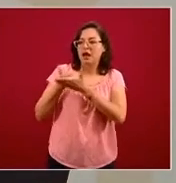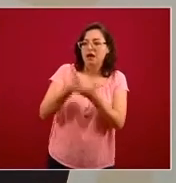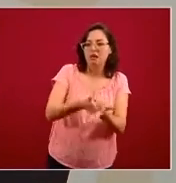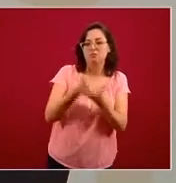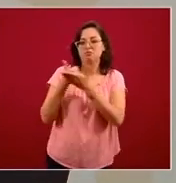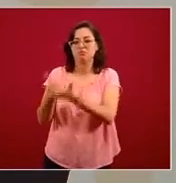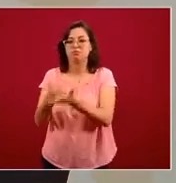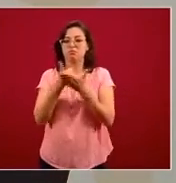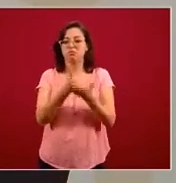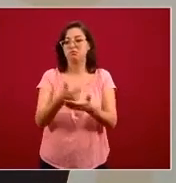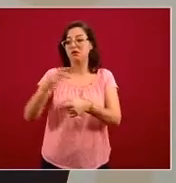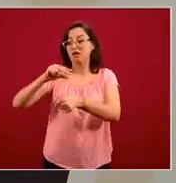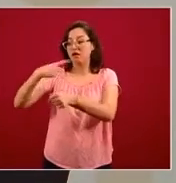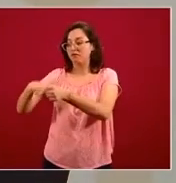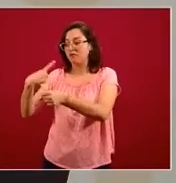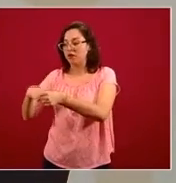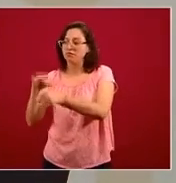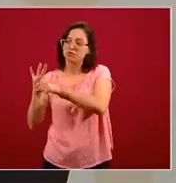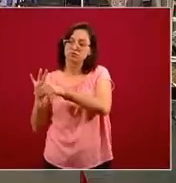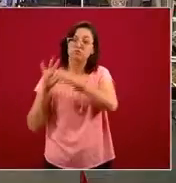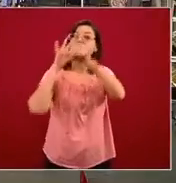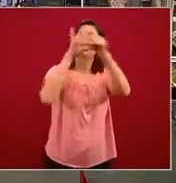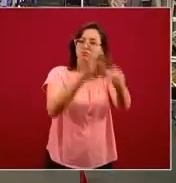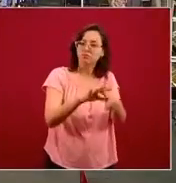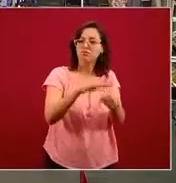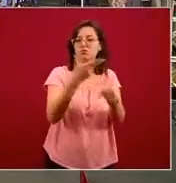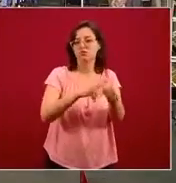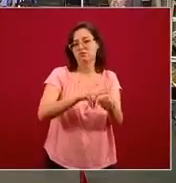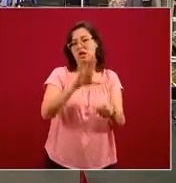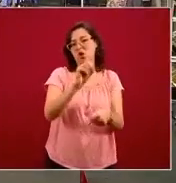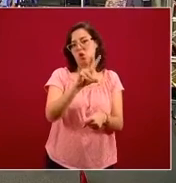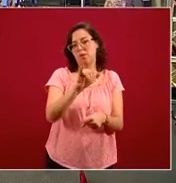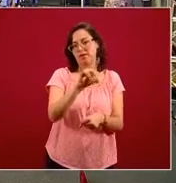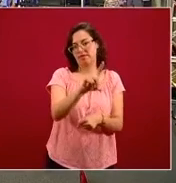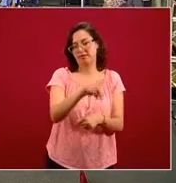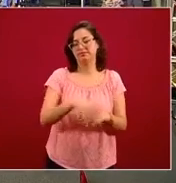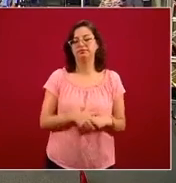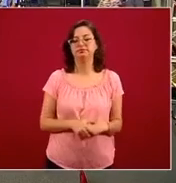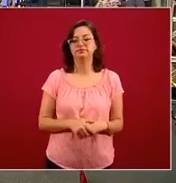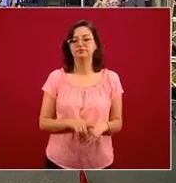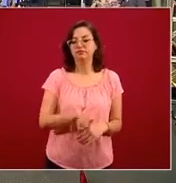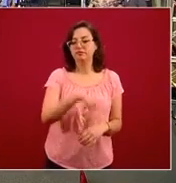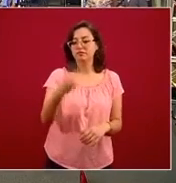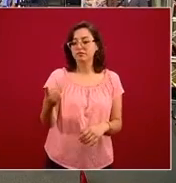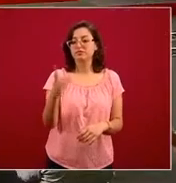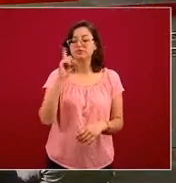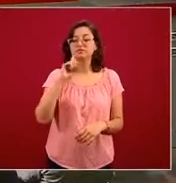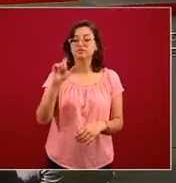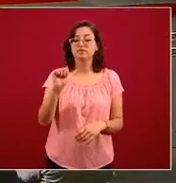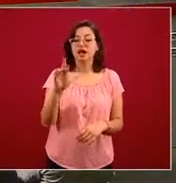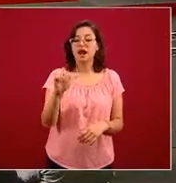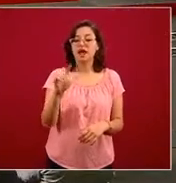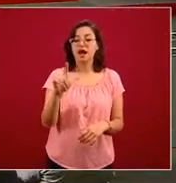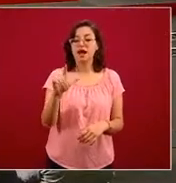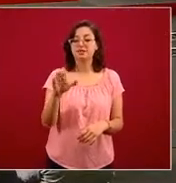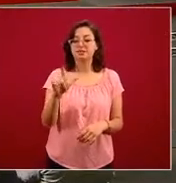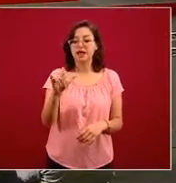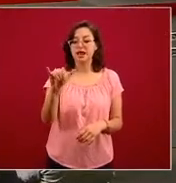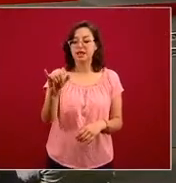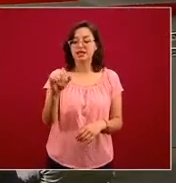can support each other and channel patients from one to the other. Thank you. Mr. Randay, yes, you had raised your